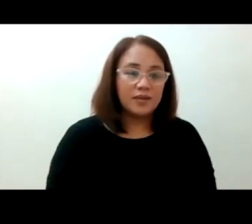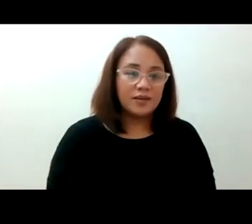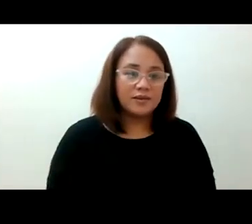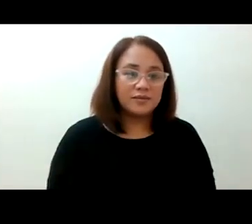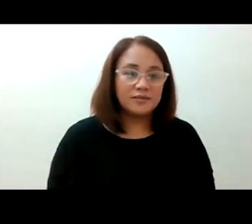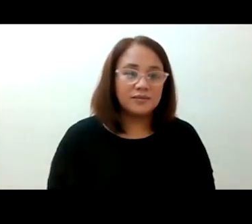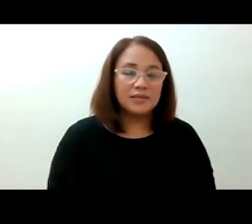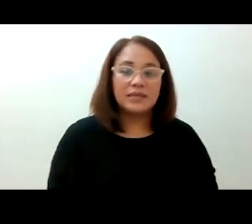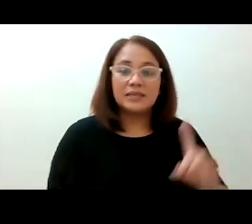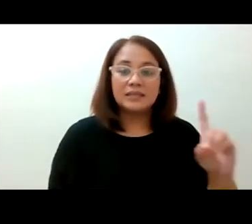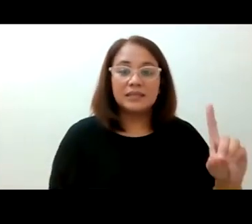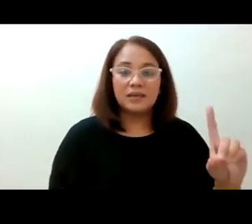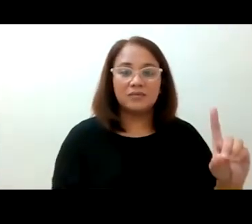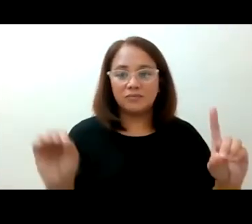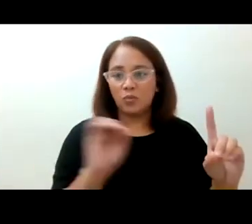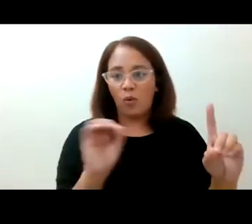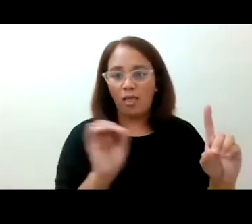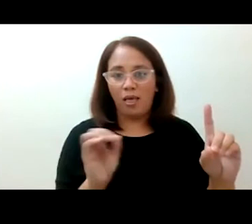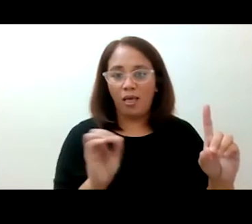D, none of the above.